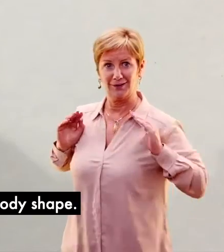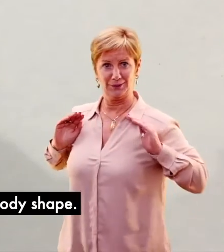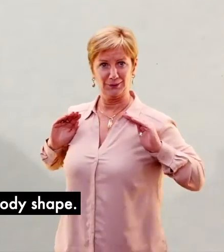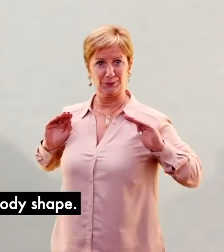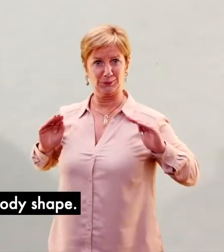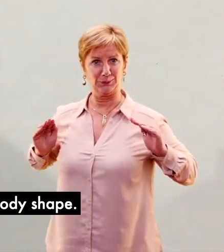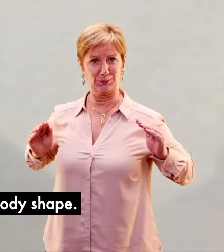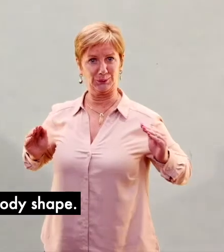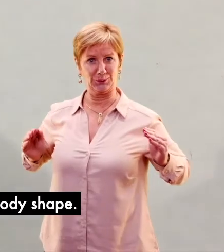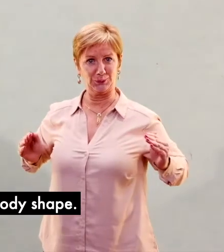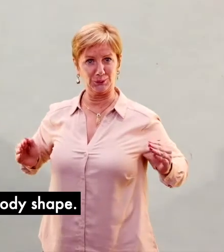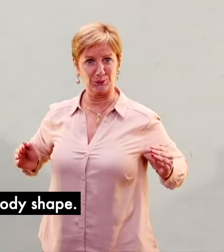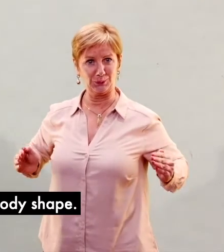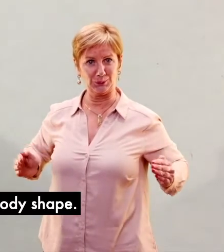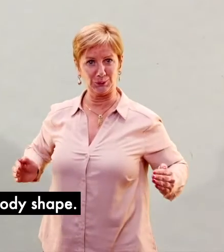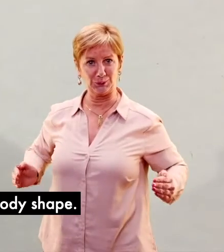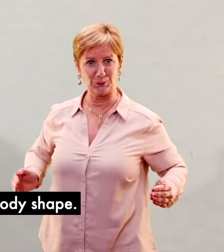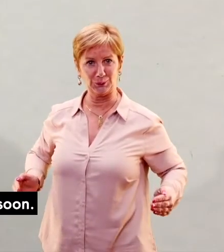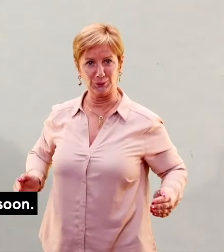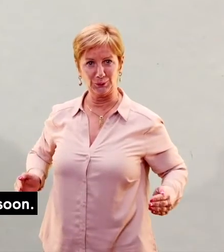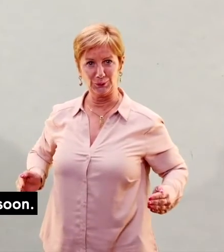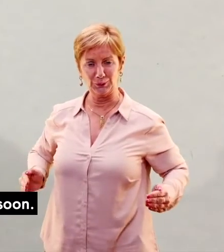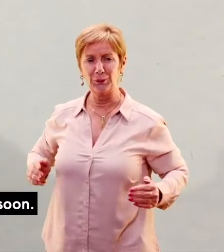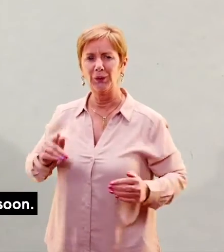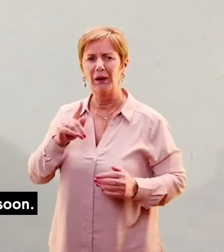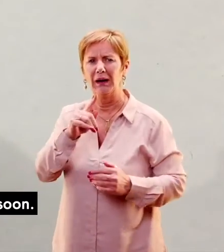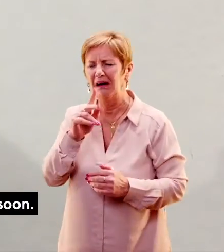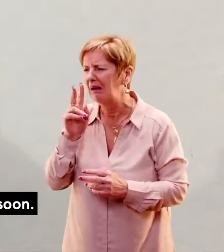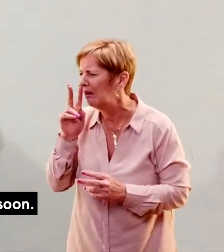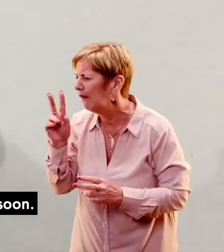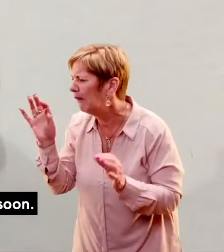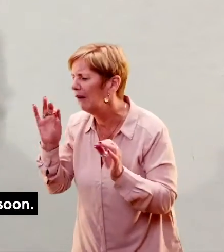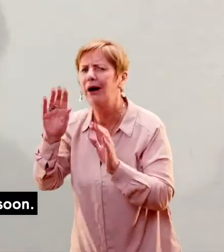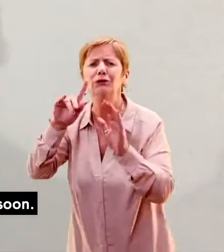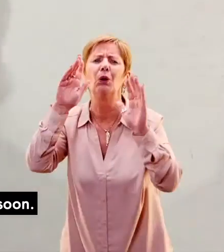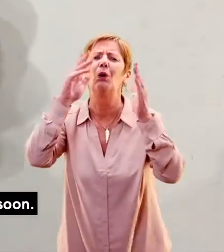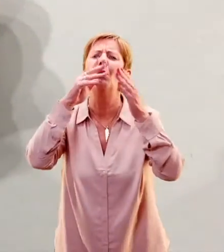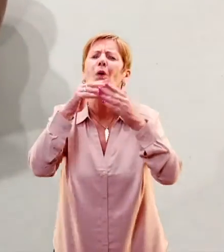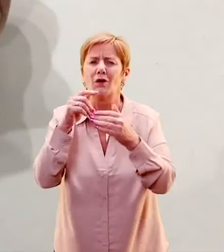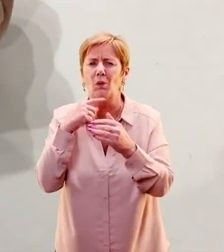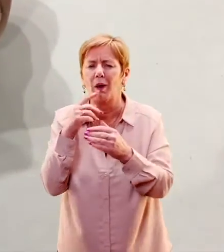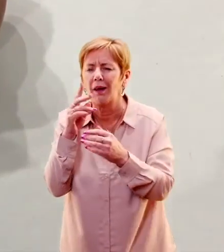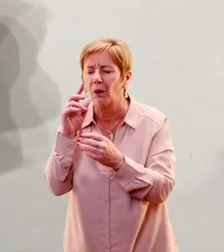Now we're going to draw Marge's body shape. Don't worry, we'll add details soon.